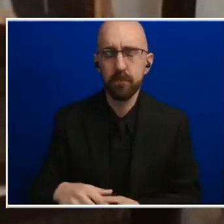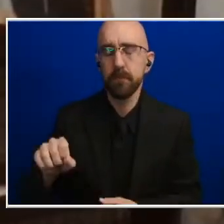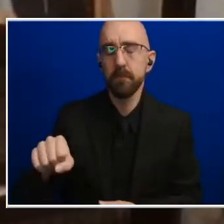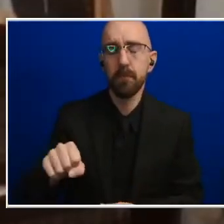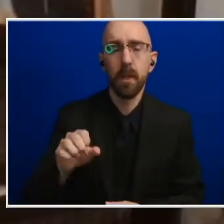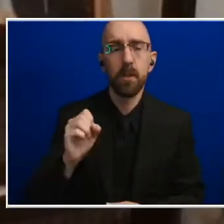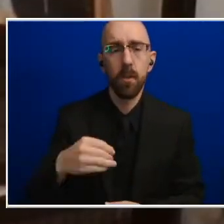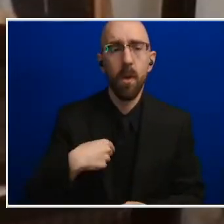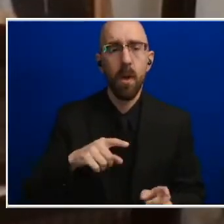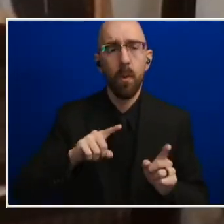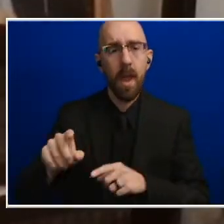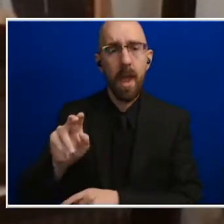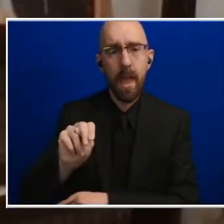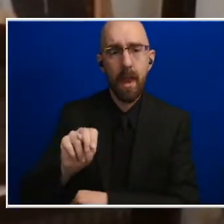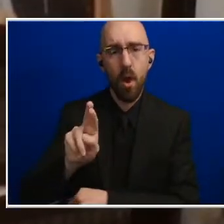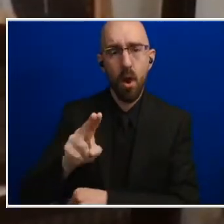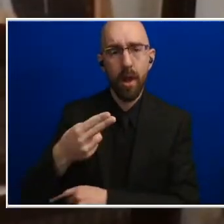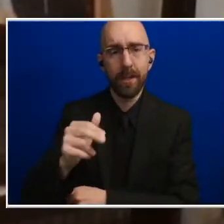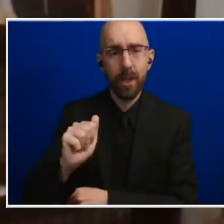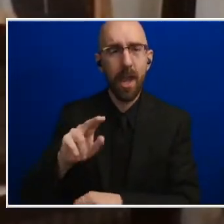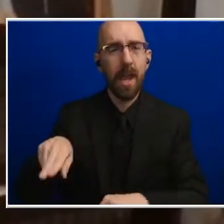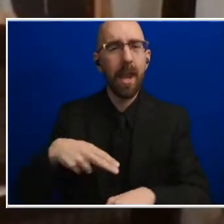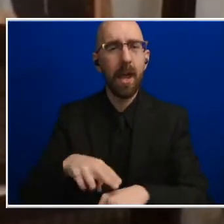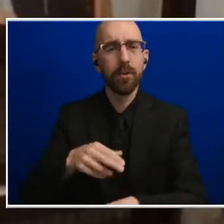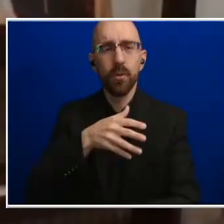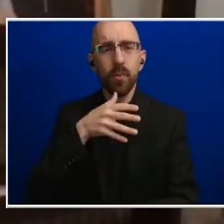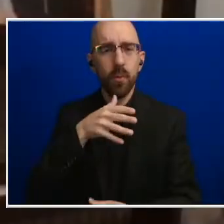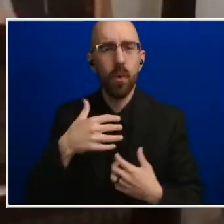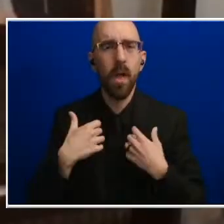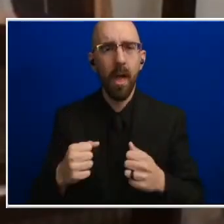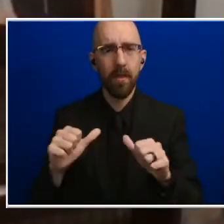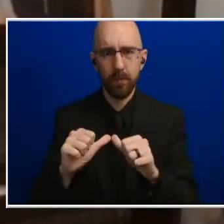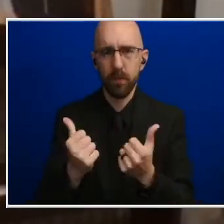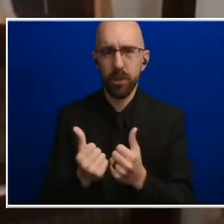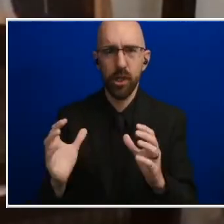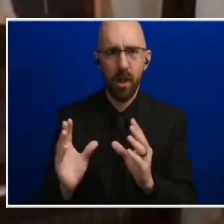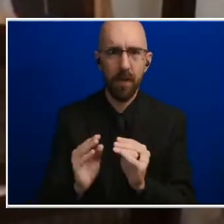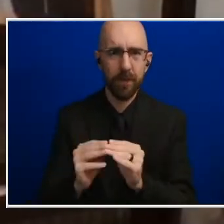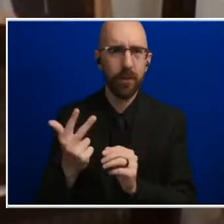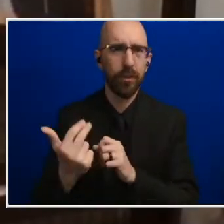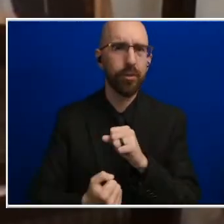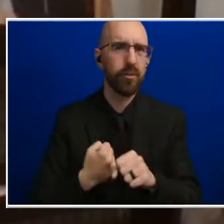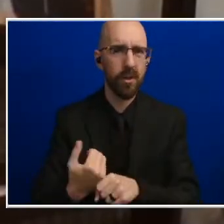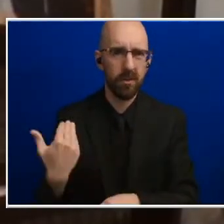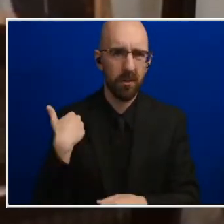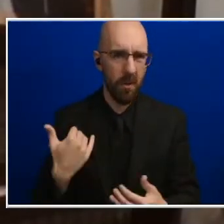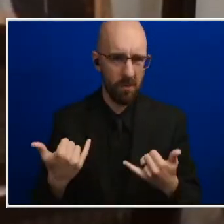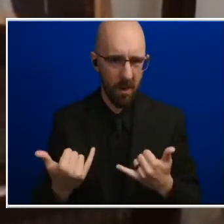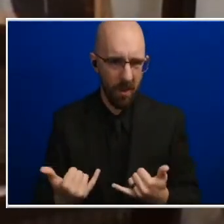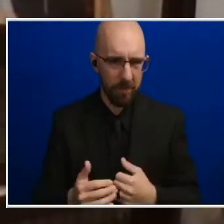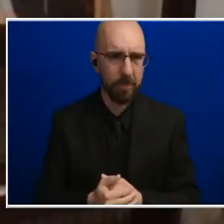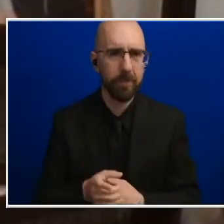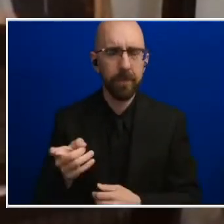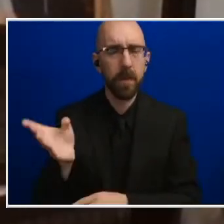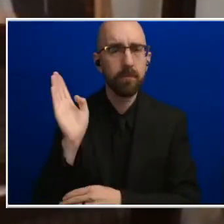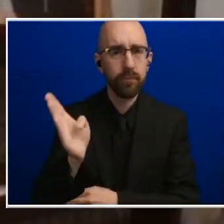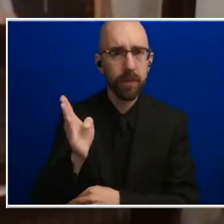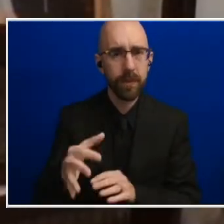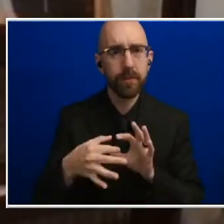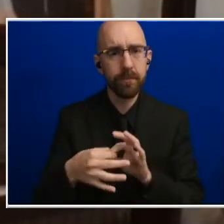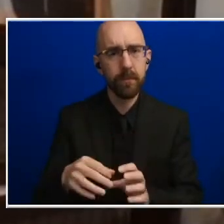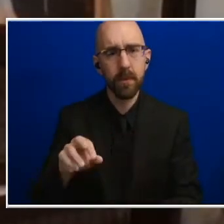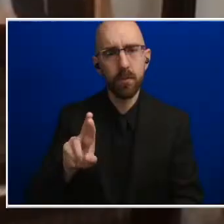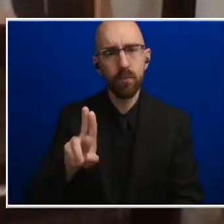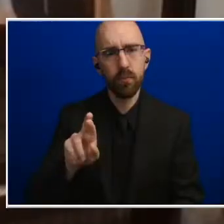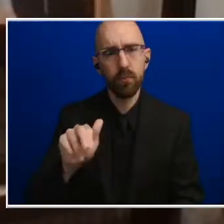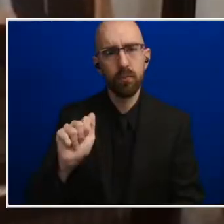the NRHA, or the National Rural Health Association conference 3 years ago now, and there was a presentation over rural oncology.